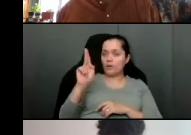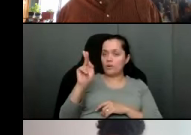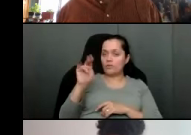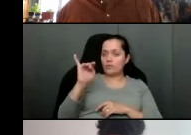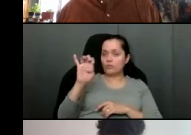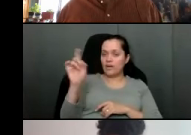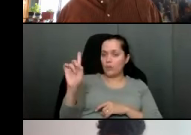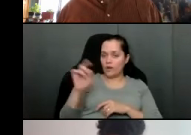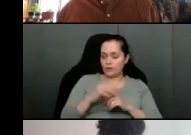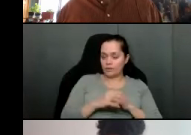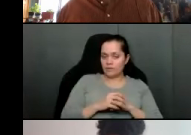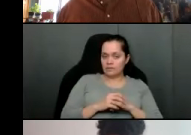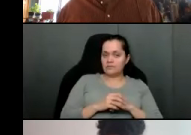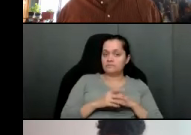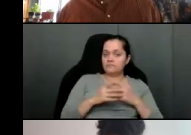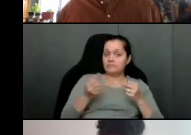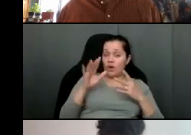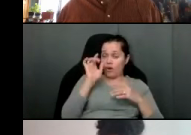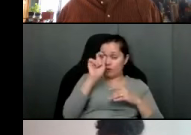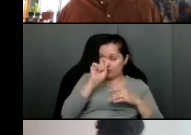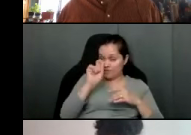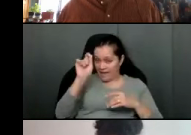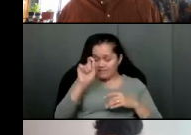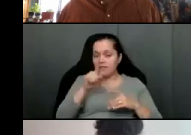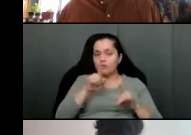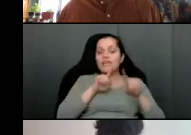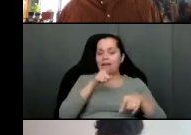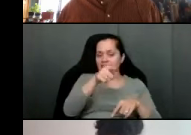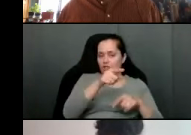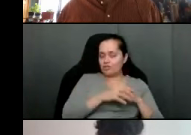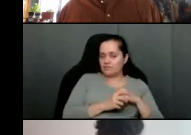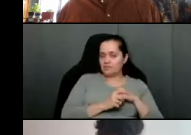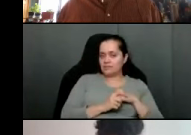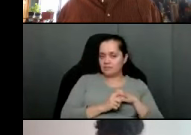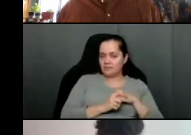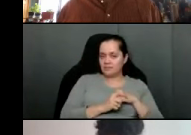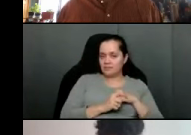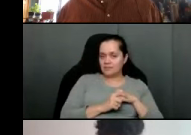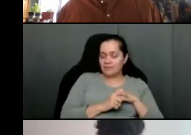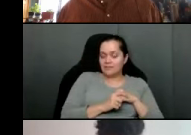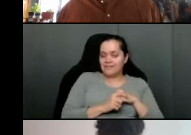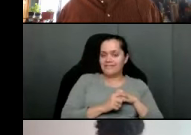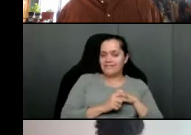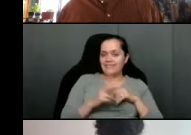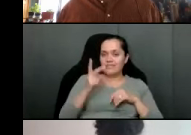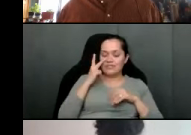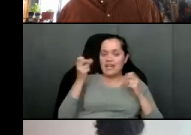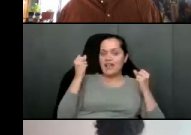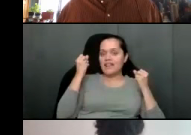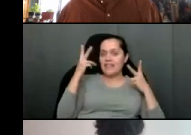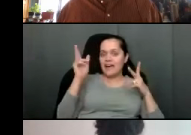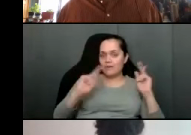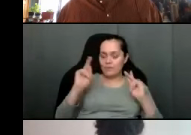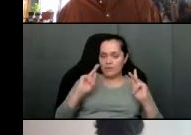Ukraine? All those dots are the answers they gave. As you can see, lots of people